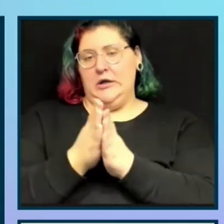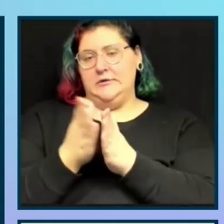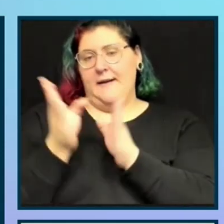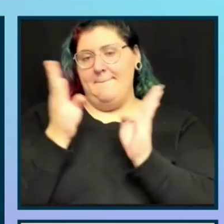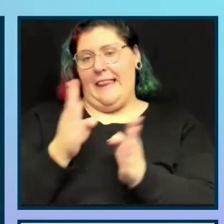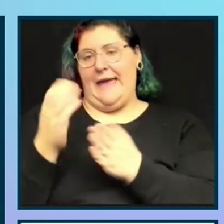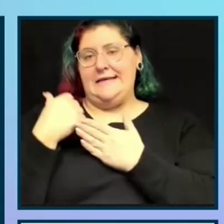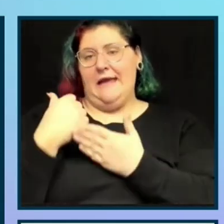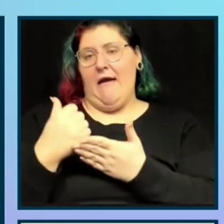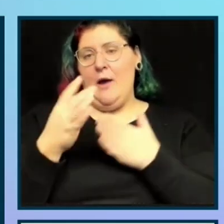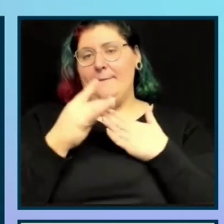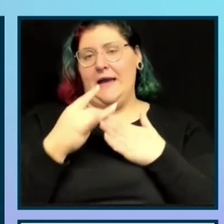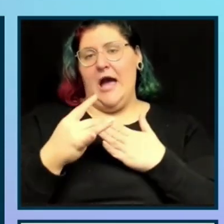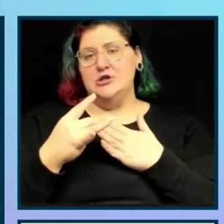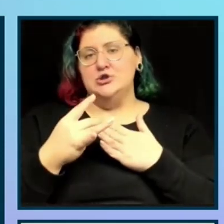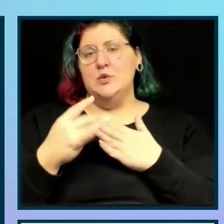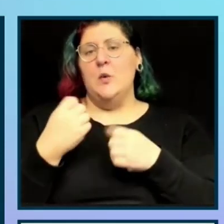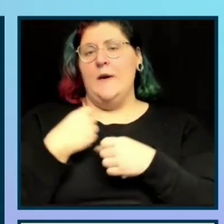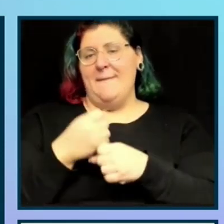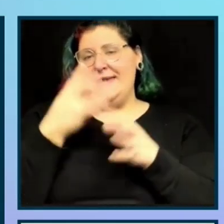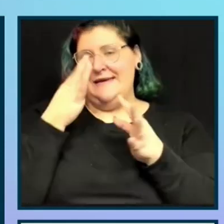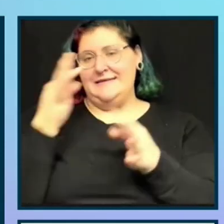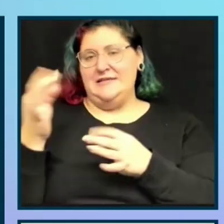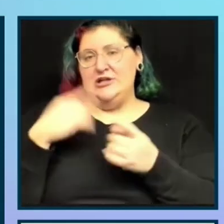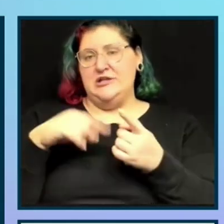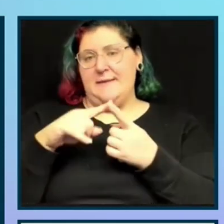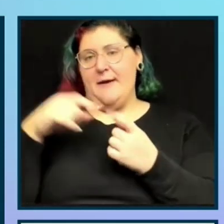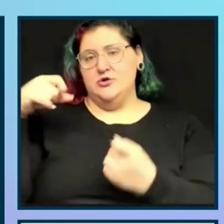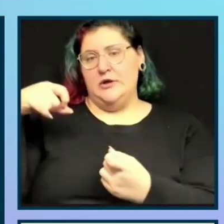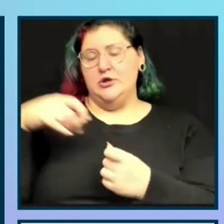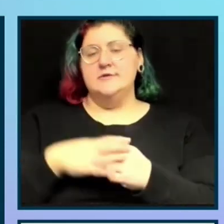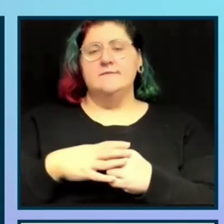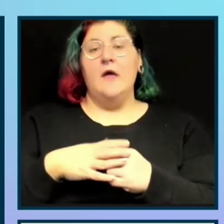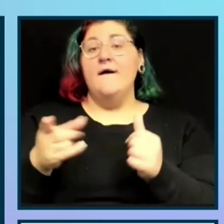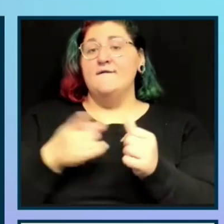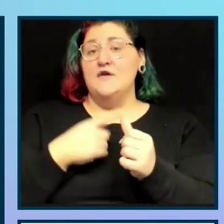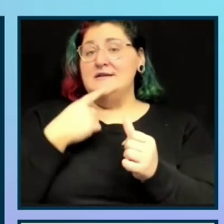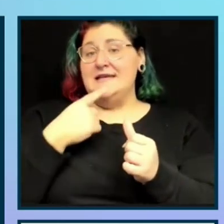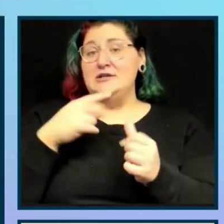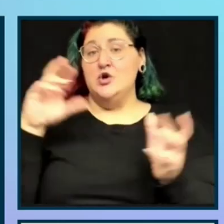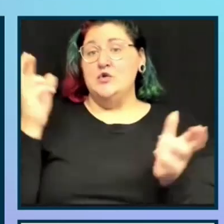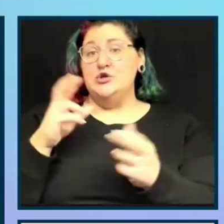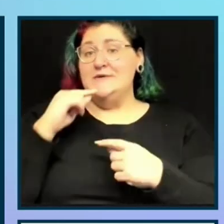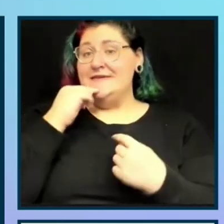So the first is reduce the severity of triggers or avoid triggers altogether.